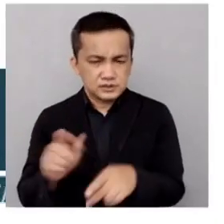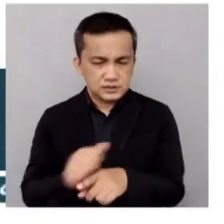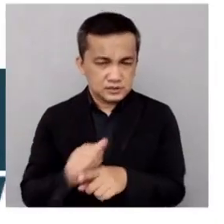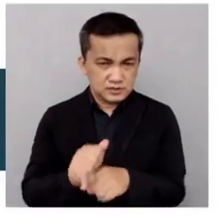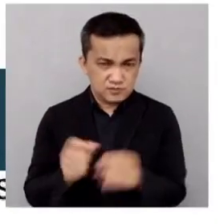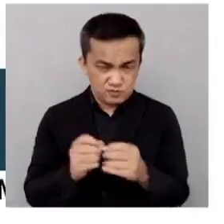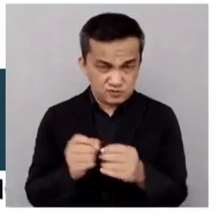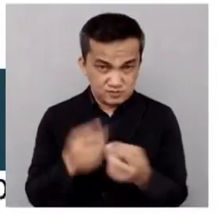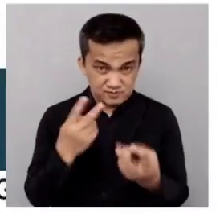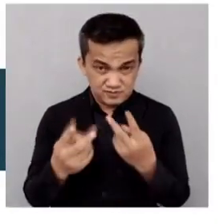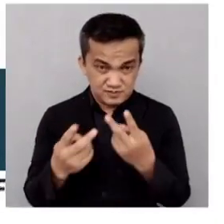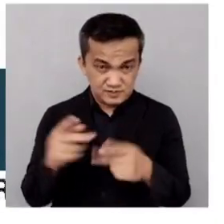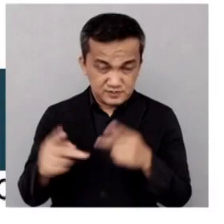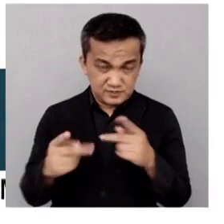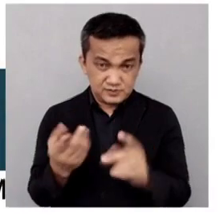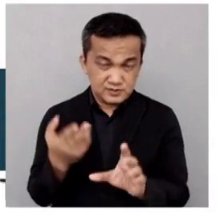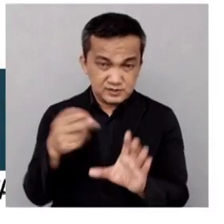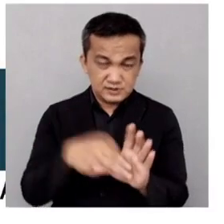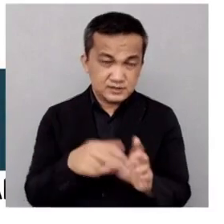joining?